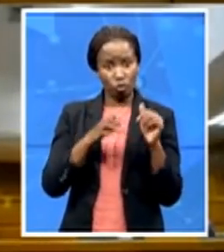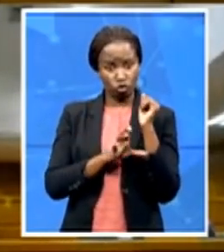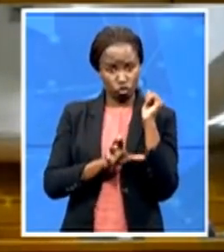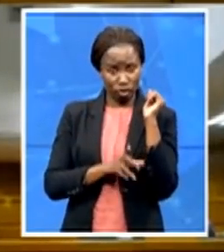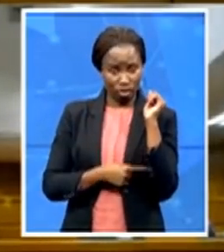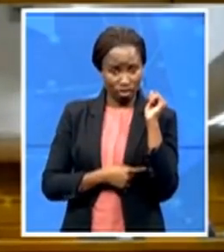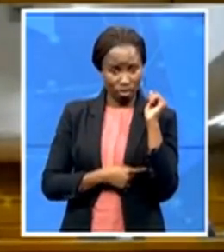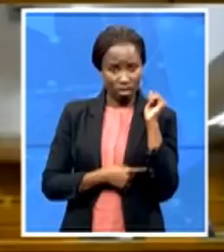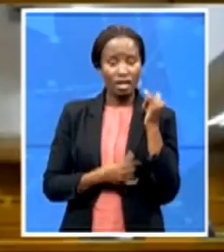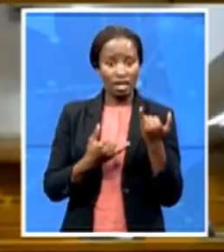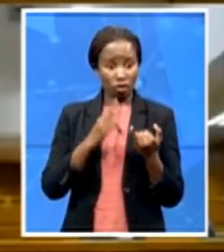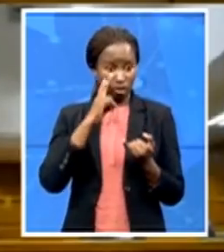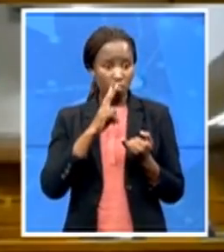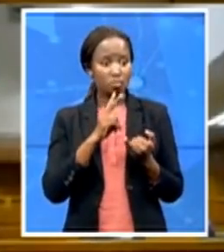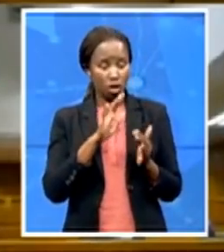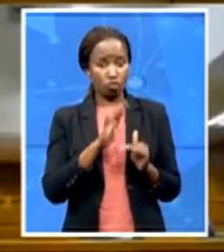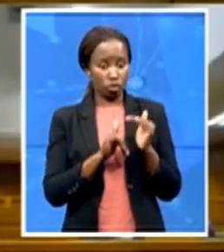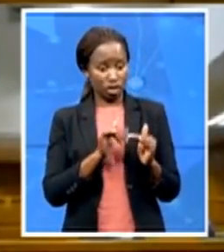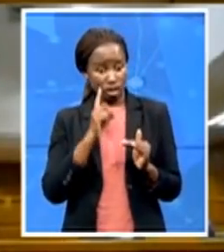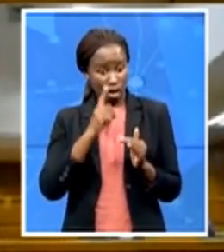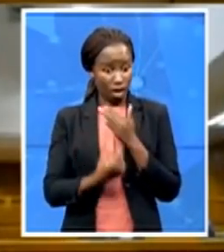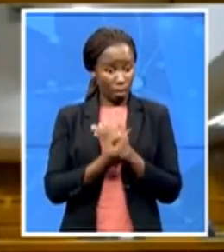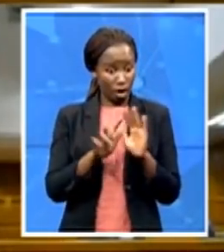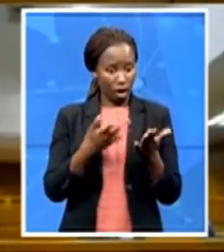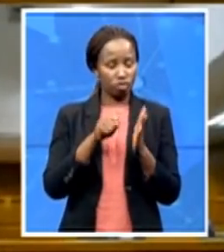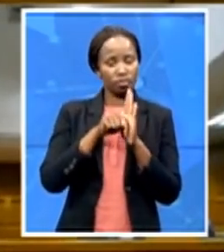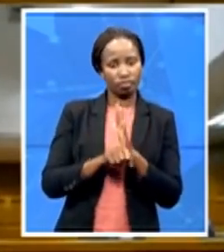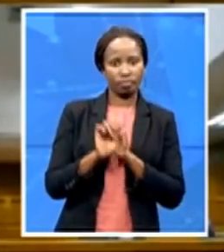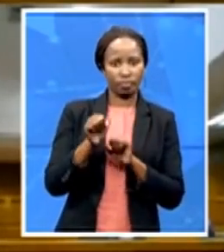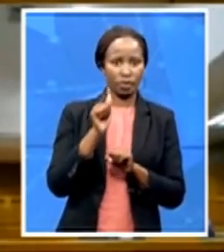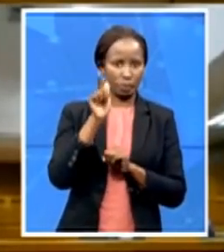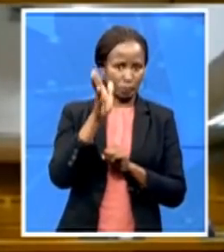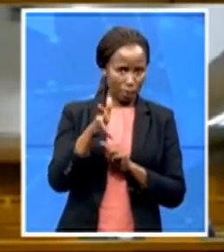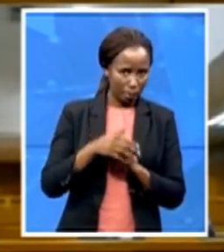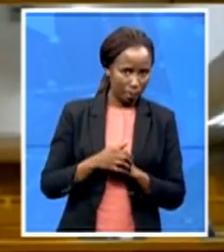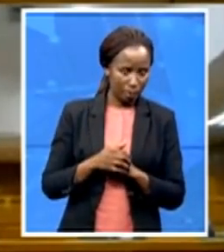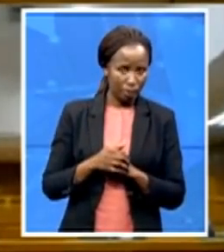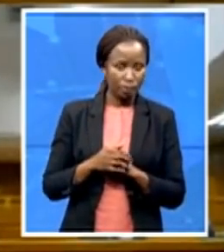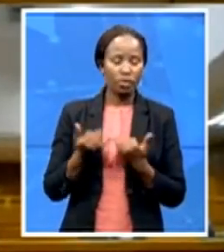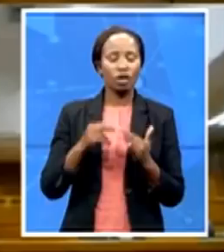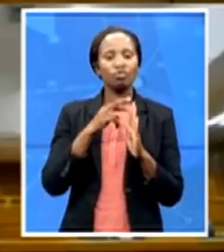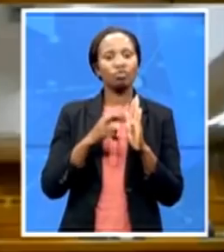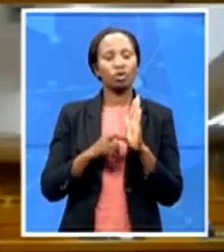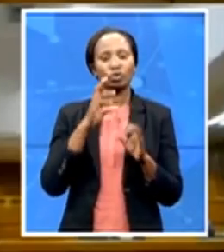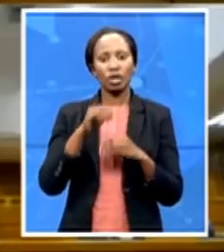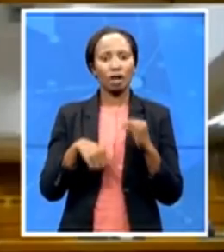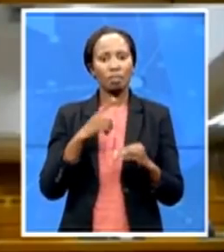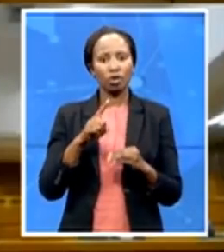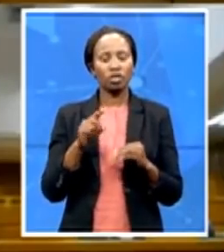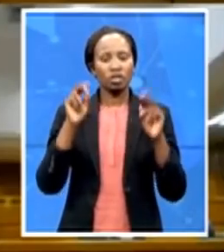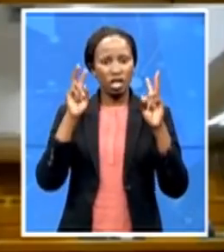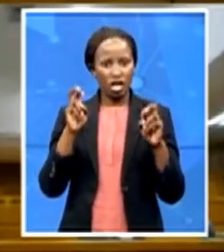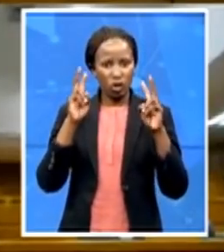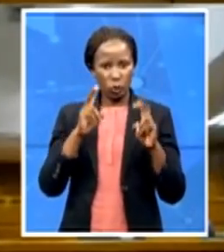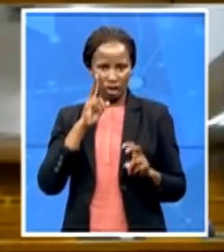entails. Insofar as the rules deal with matters of substance, in other words, define incompetence, misconduct, or incapacity,